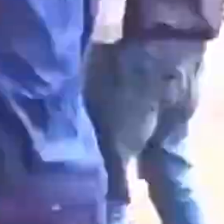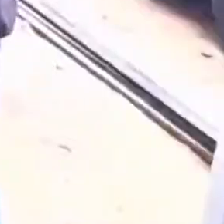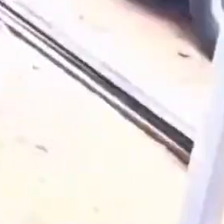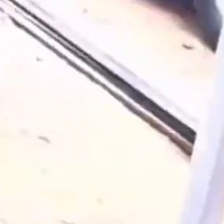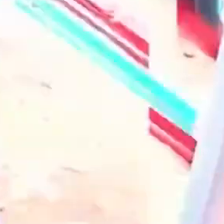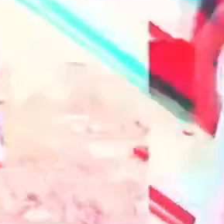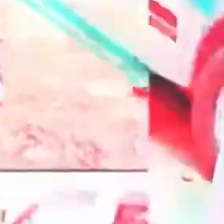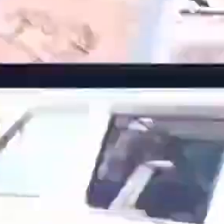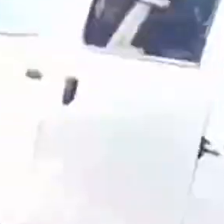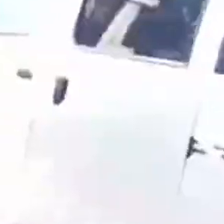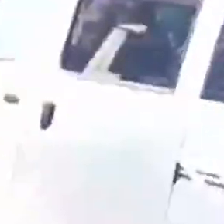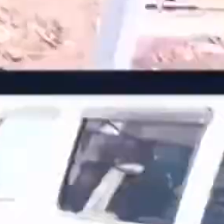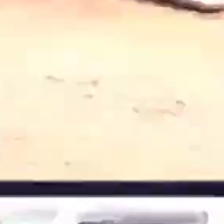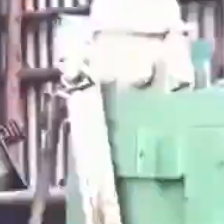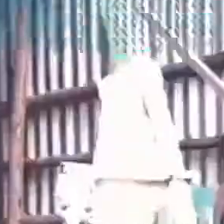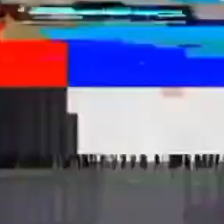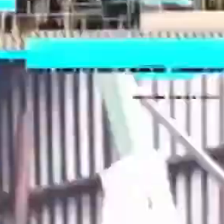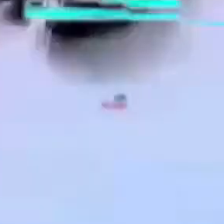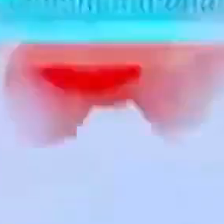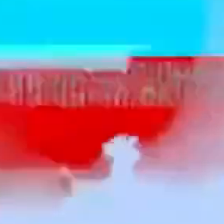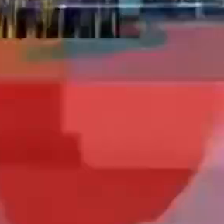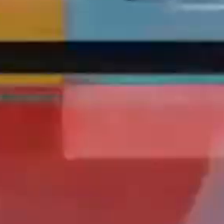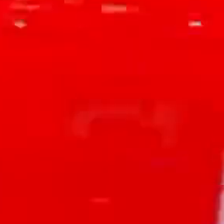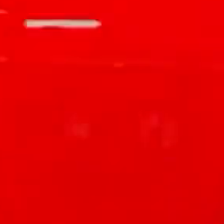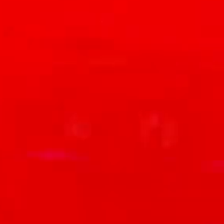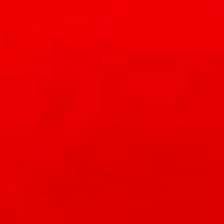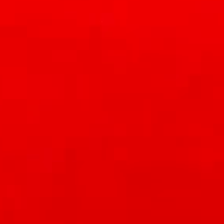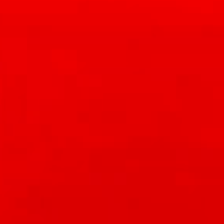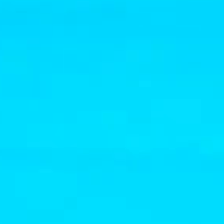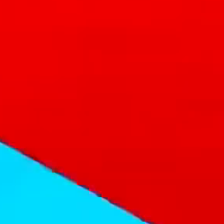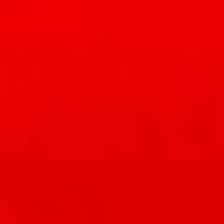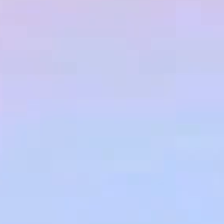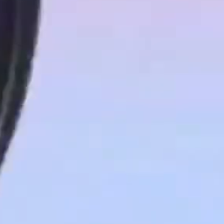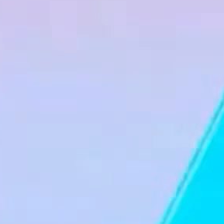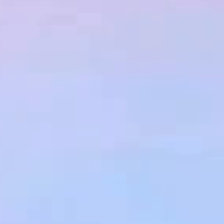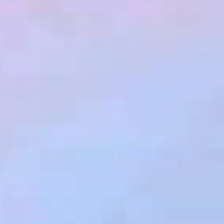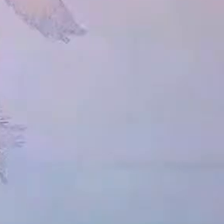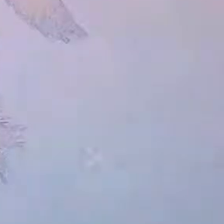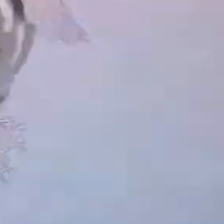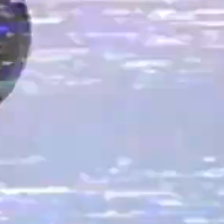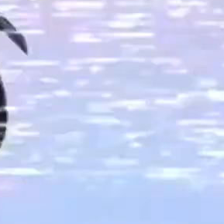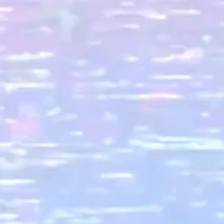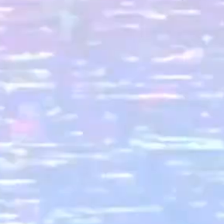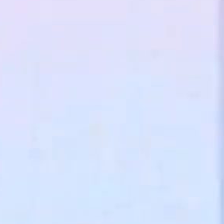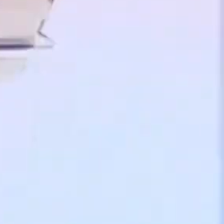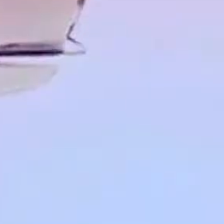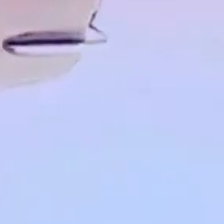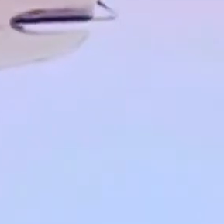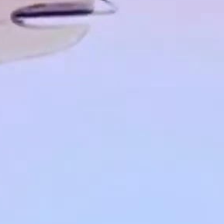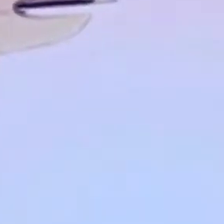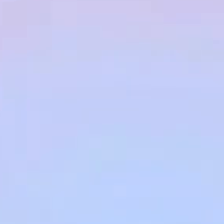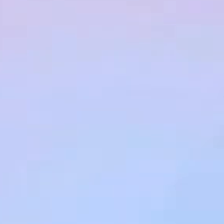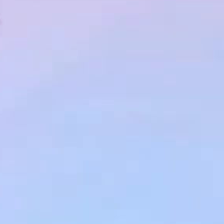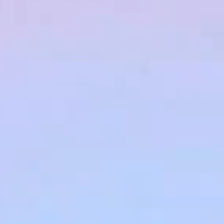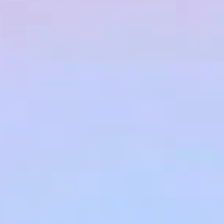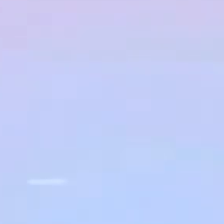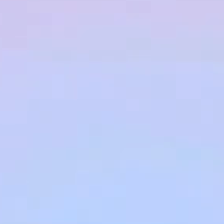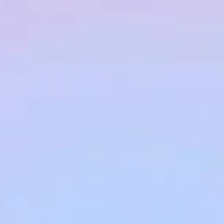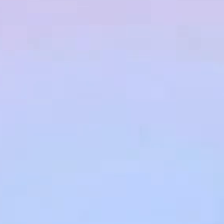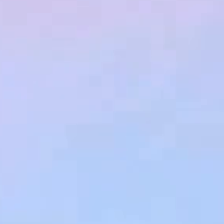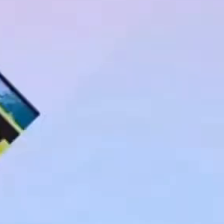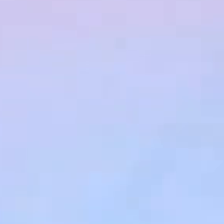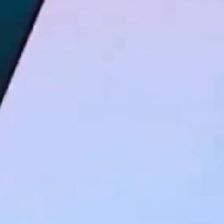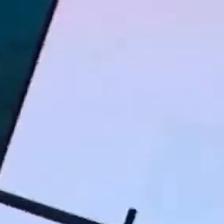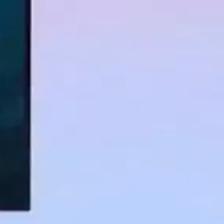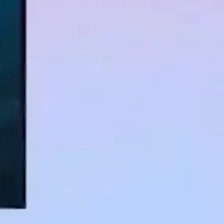safer, efficient, and sustainable world. What we view as a norm in today's advanced world was just an idea, and for nostalgic